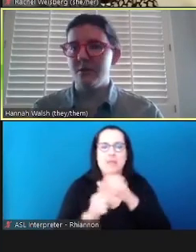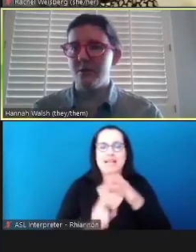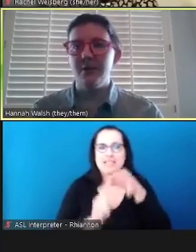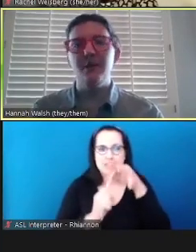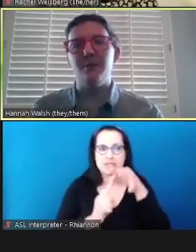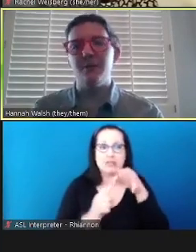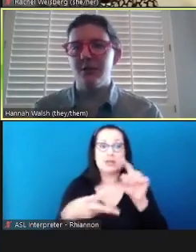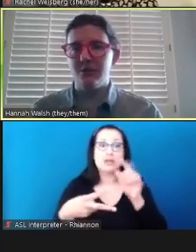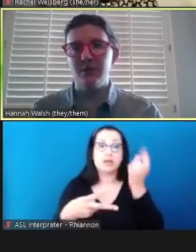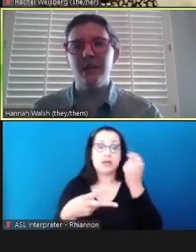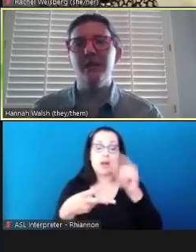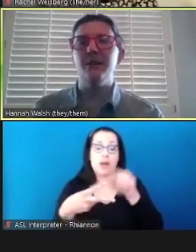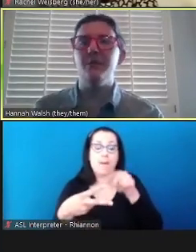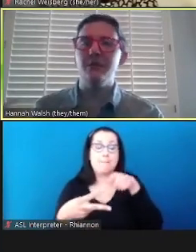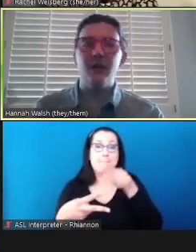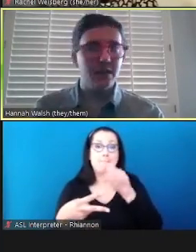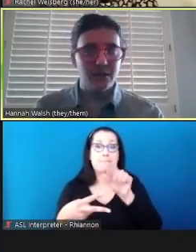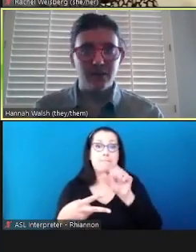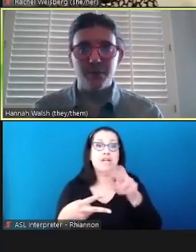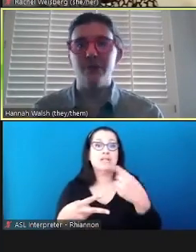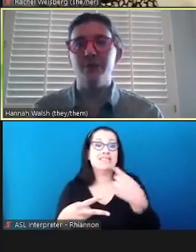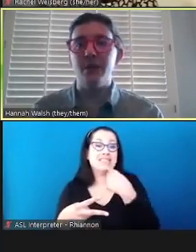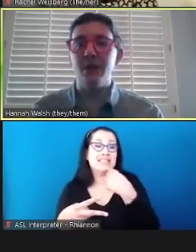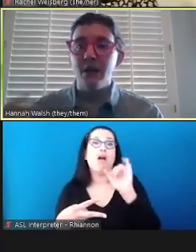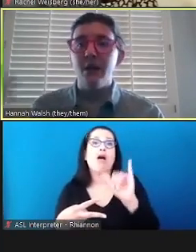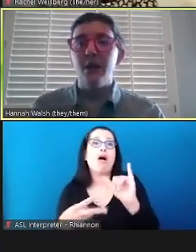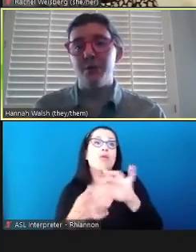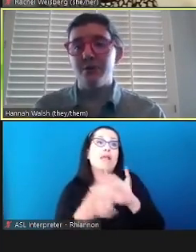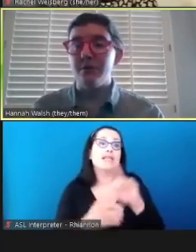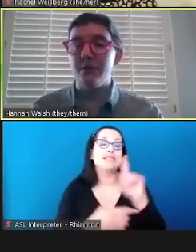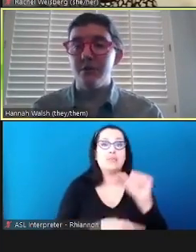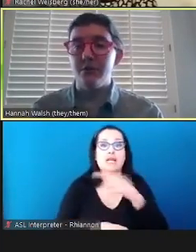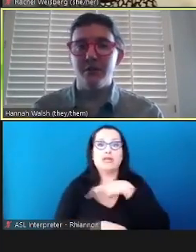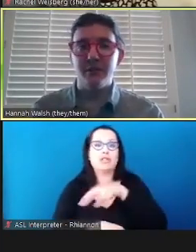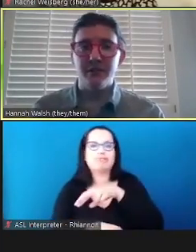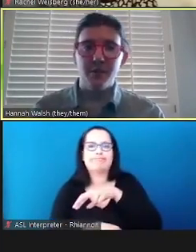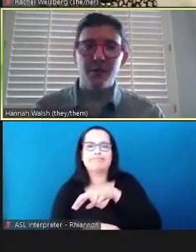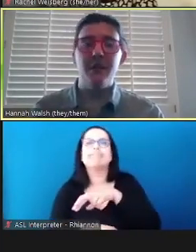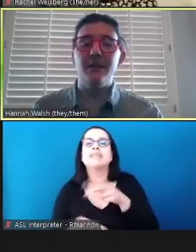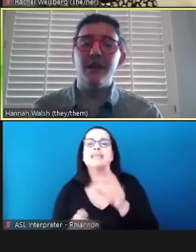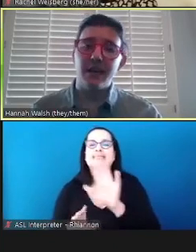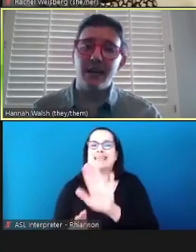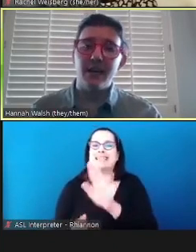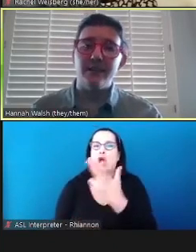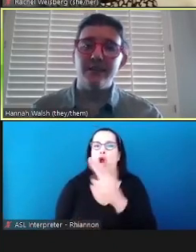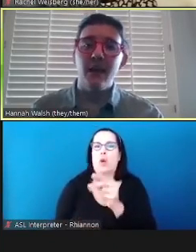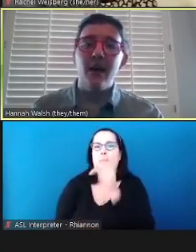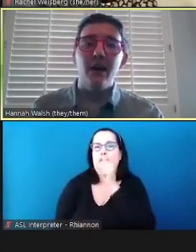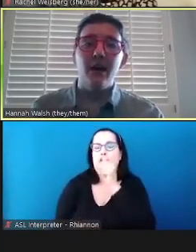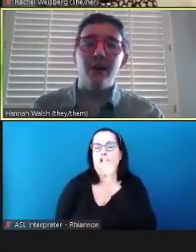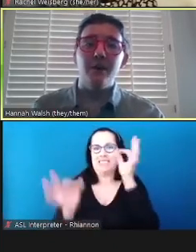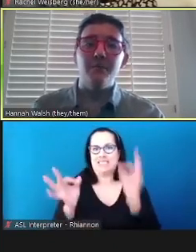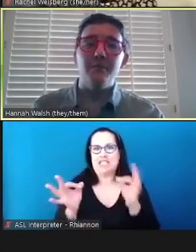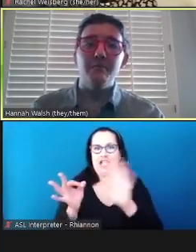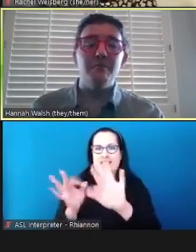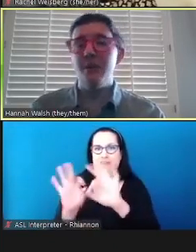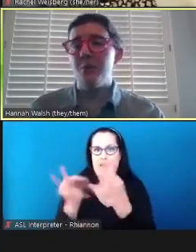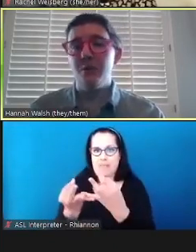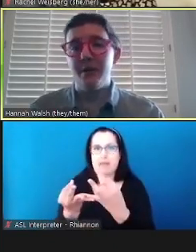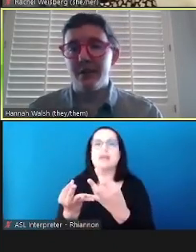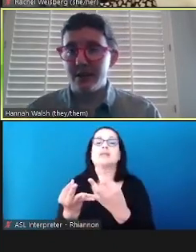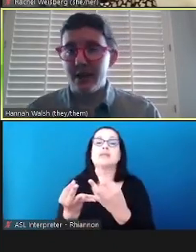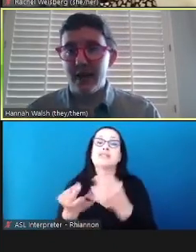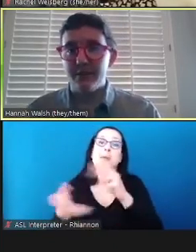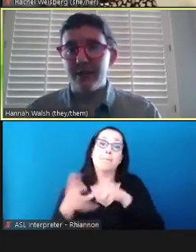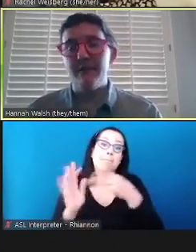was disability or religious related. It appears to be a personal decision of his family. And in that case, the